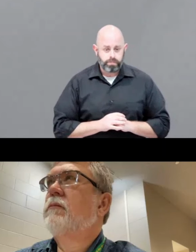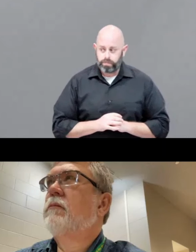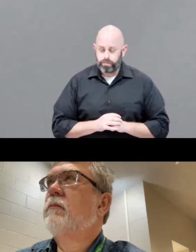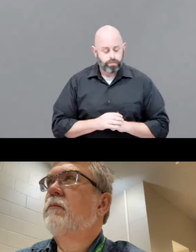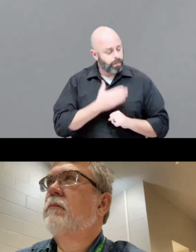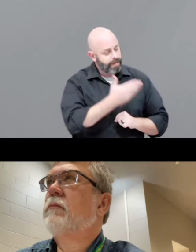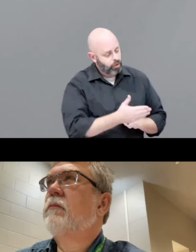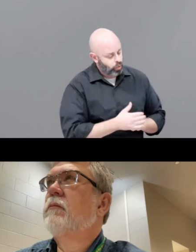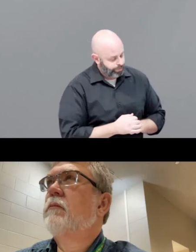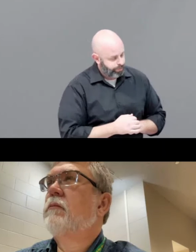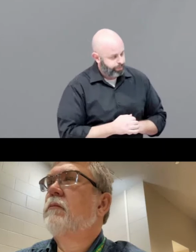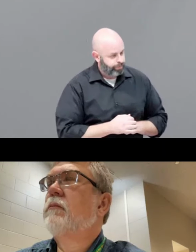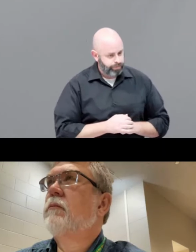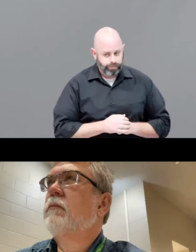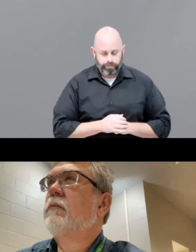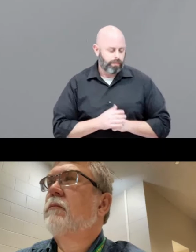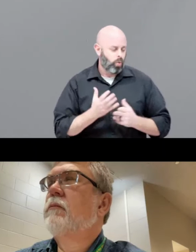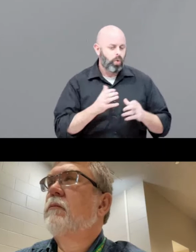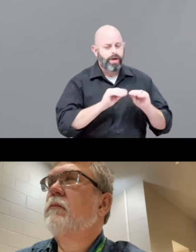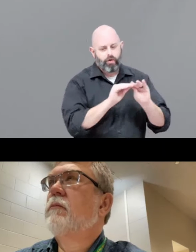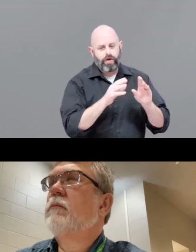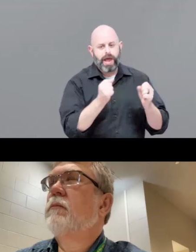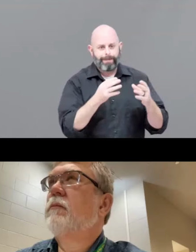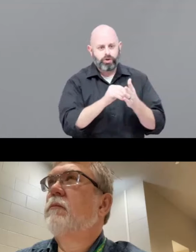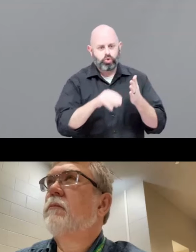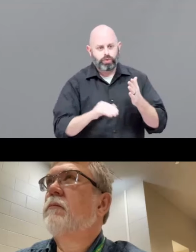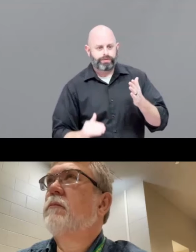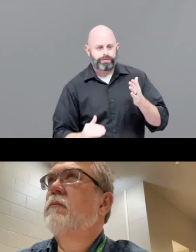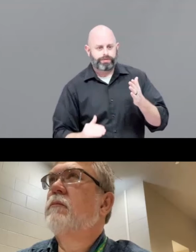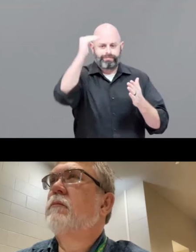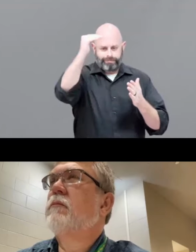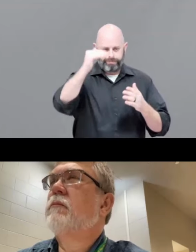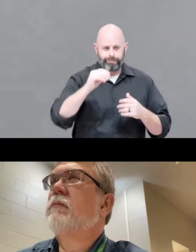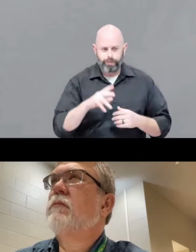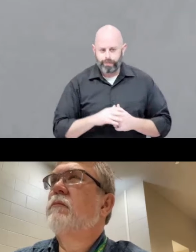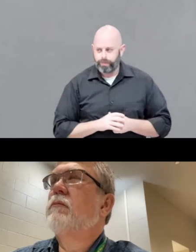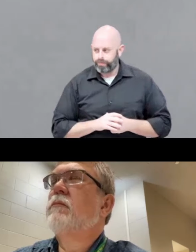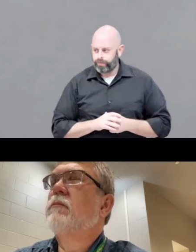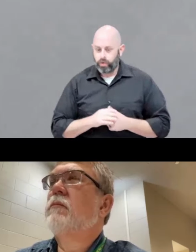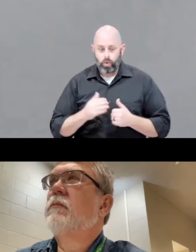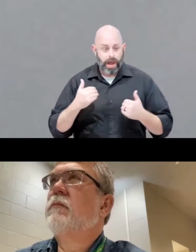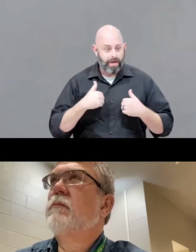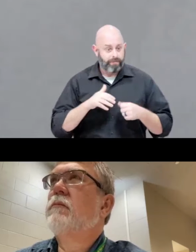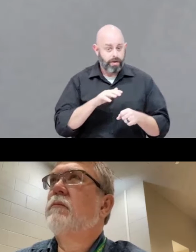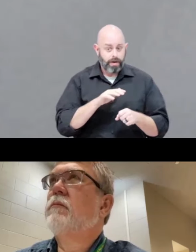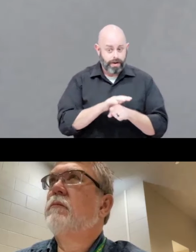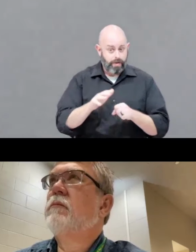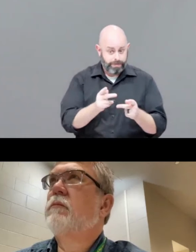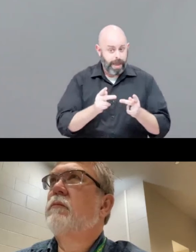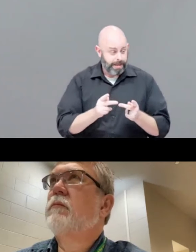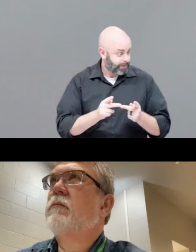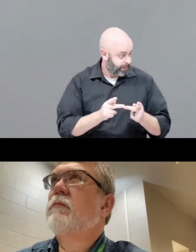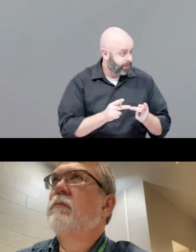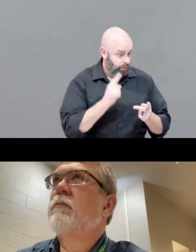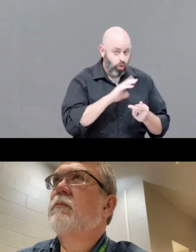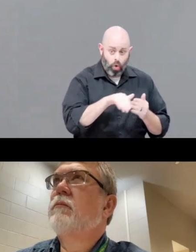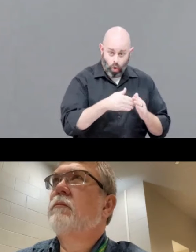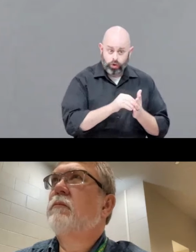Thank you. Just kind of clarifies to me what the deal looks like. And we have spacing appropriate for all of these